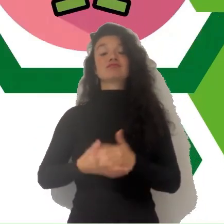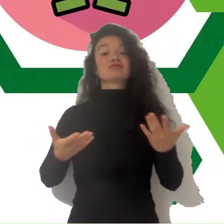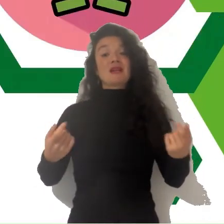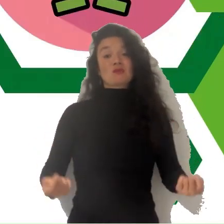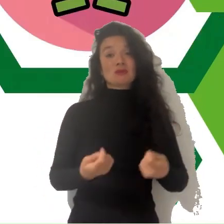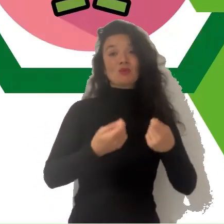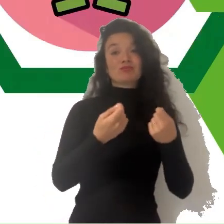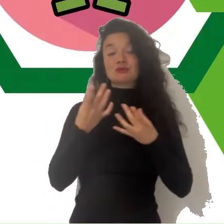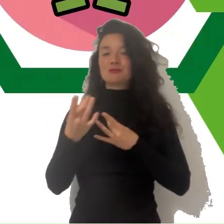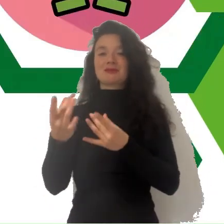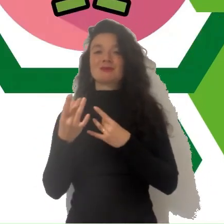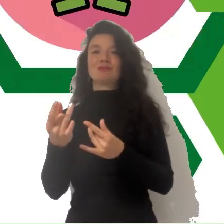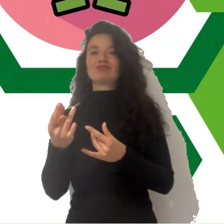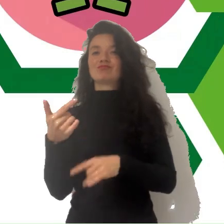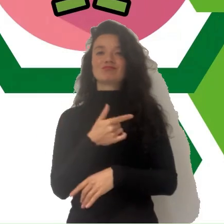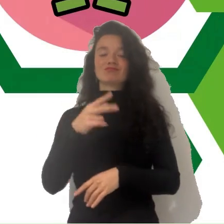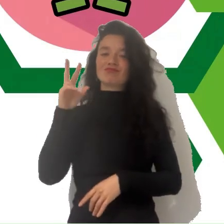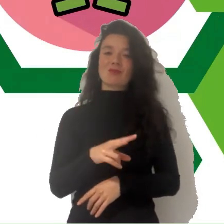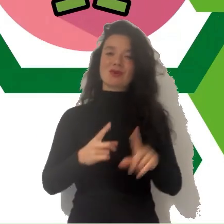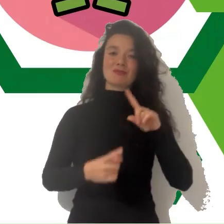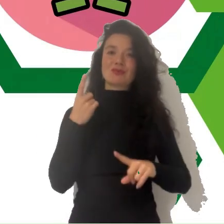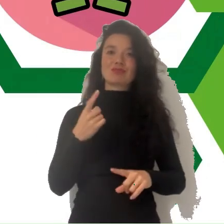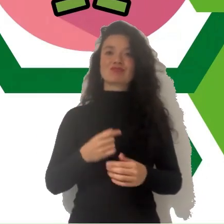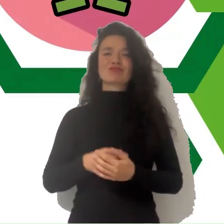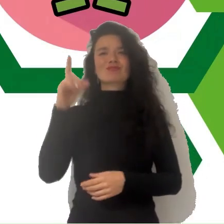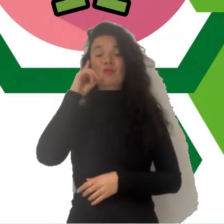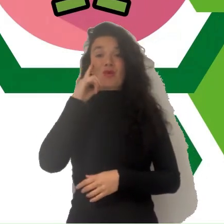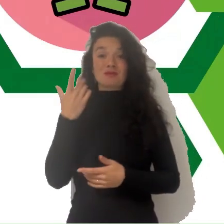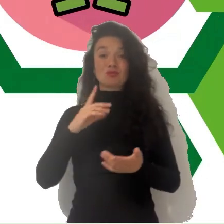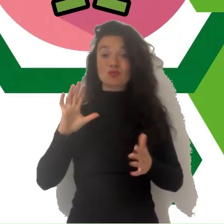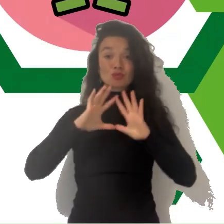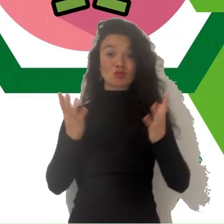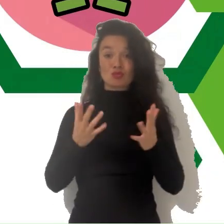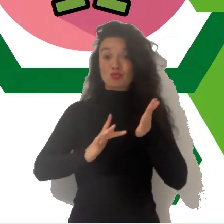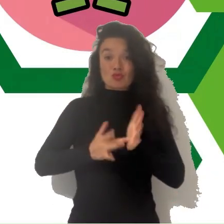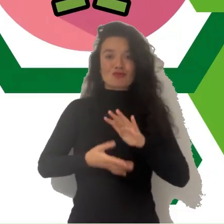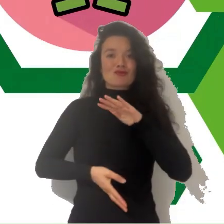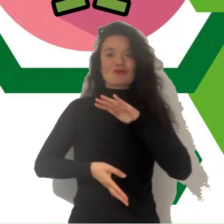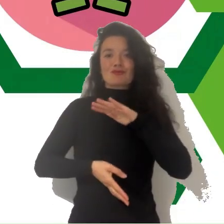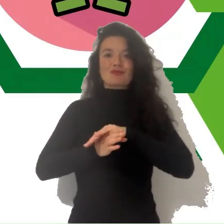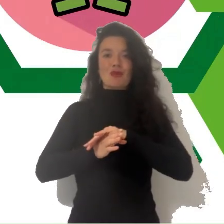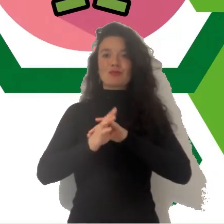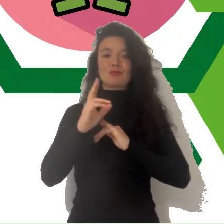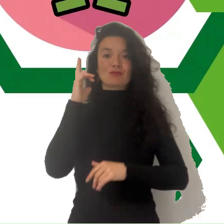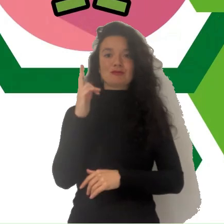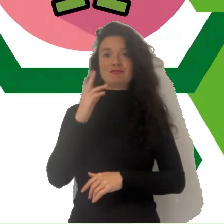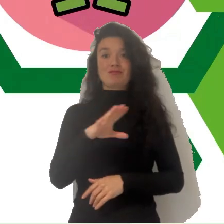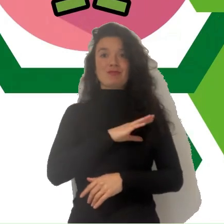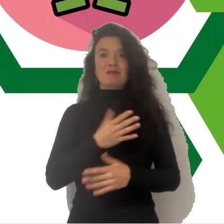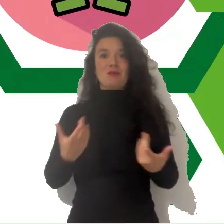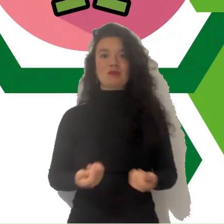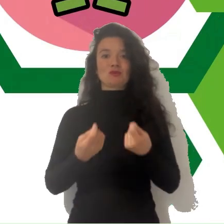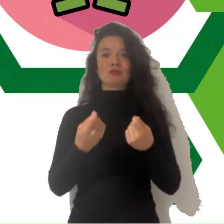Role of communities. Community also plays a huge role on sustainability and environmental